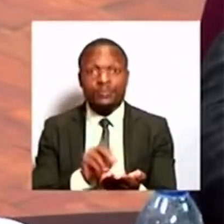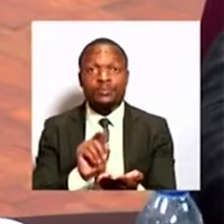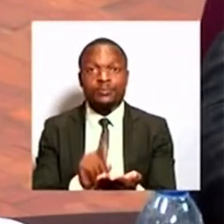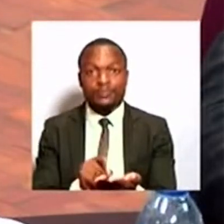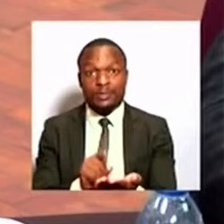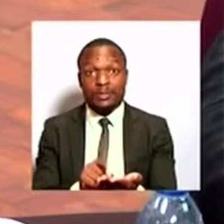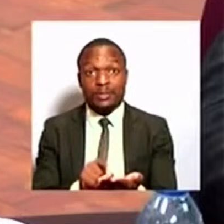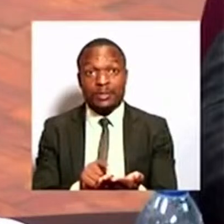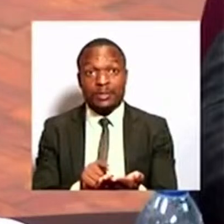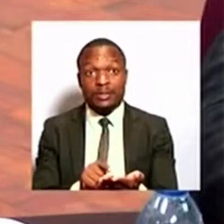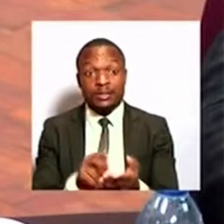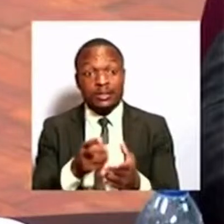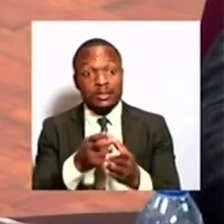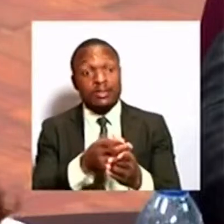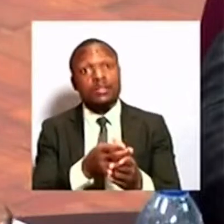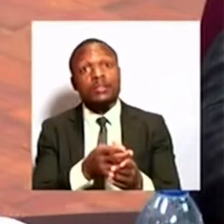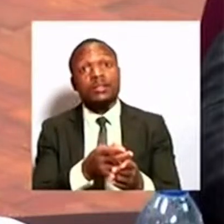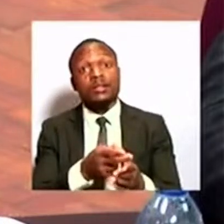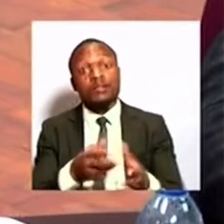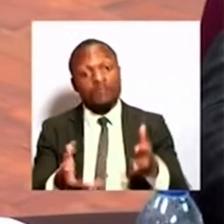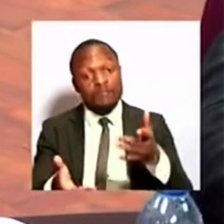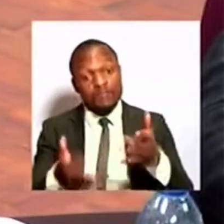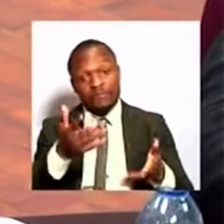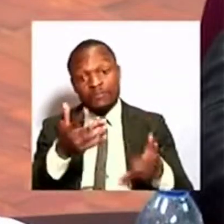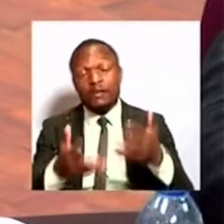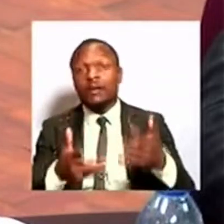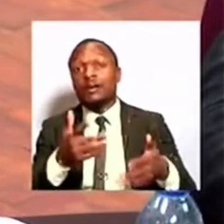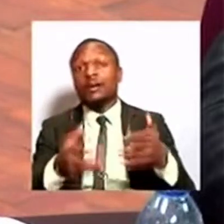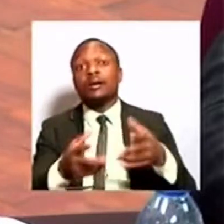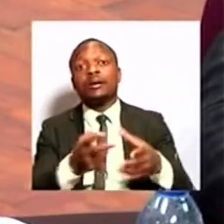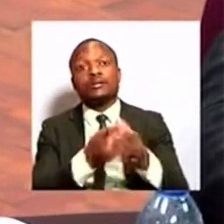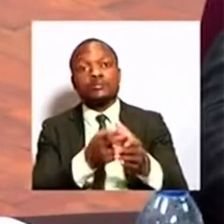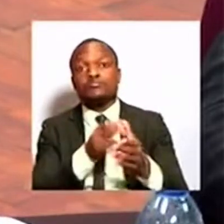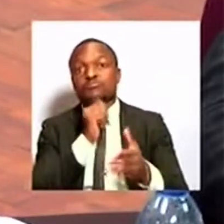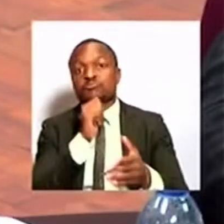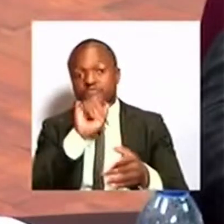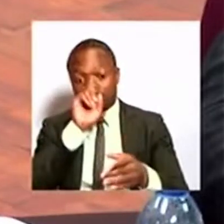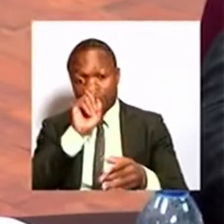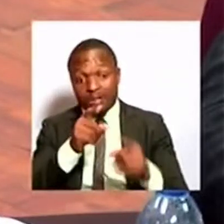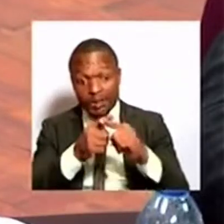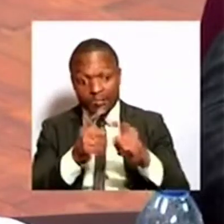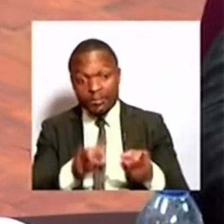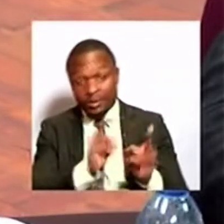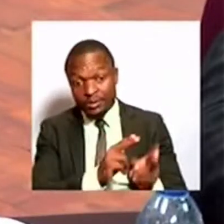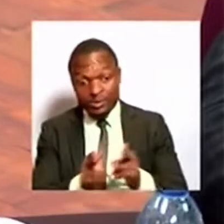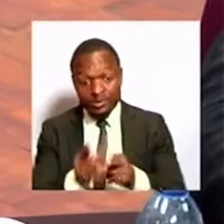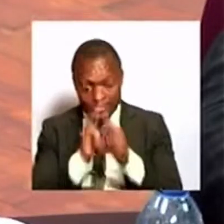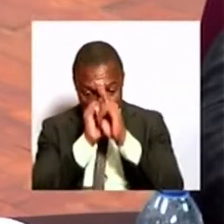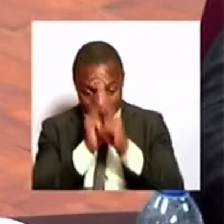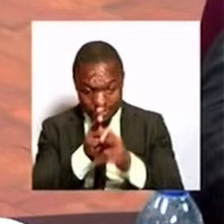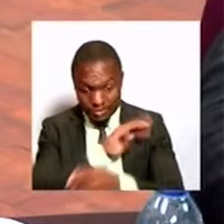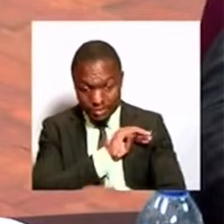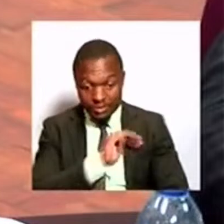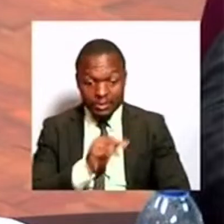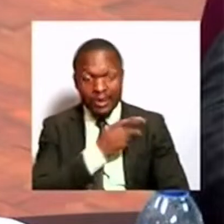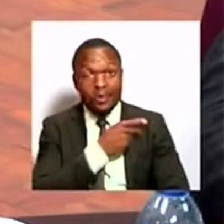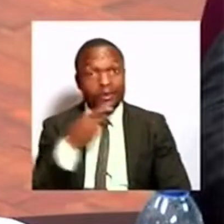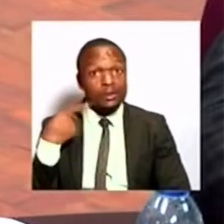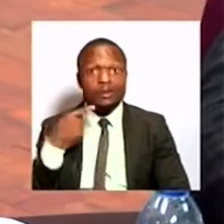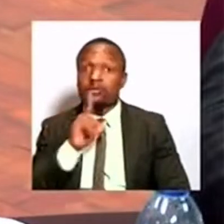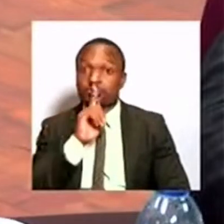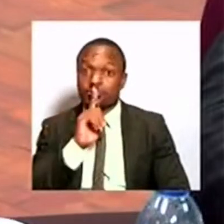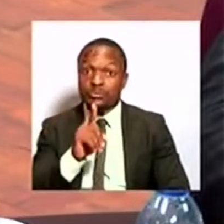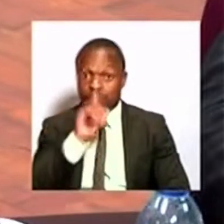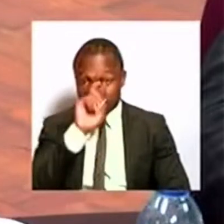the fire truck was not, the mean fire truck was not insured. But responding to the Honourable Member of Parliament, his response, really the